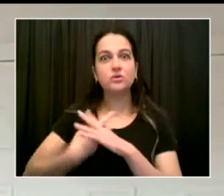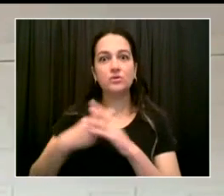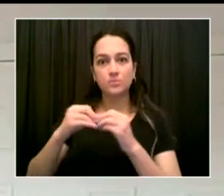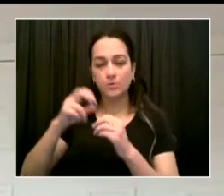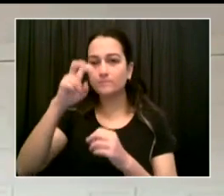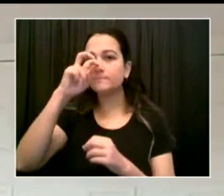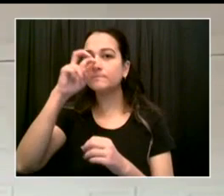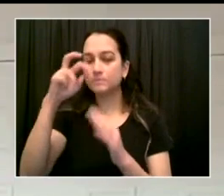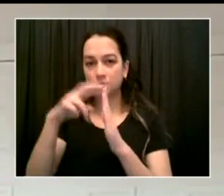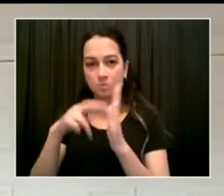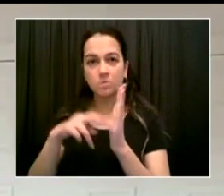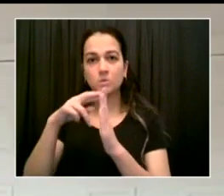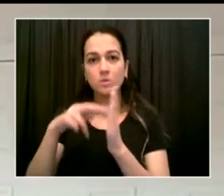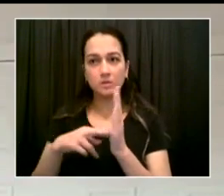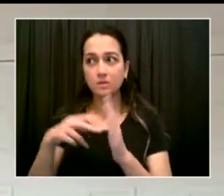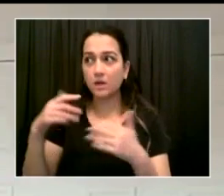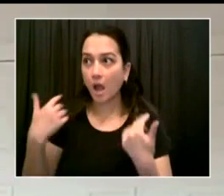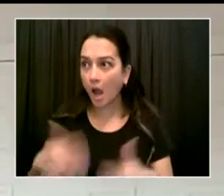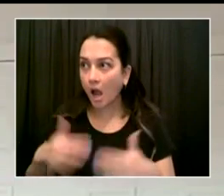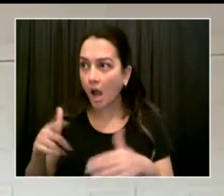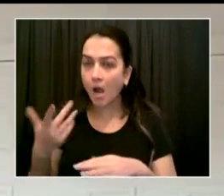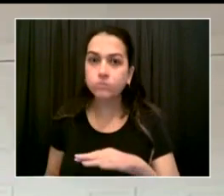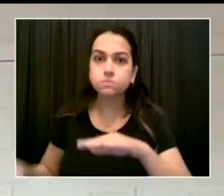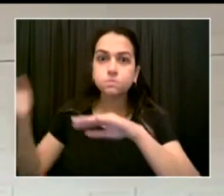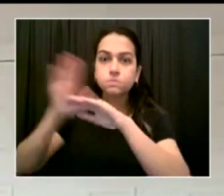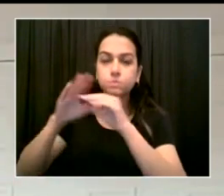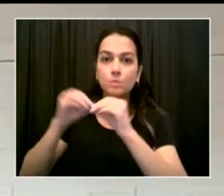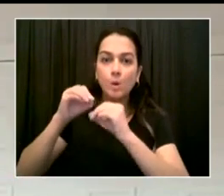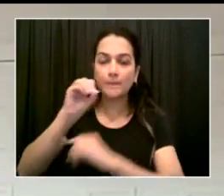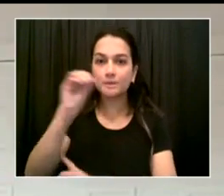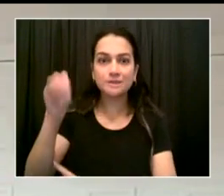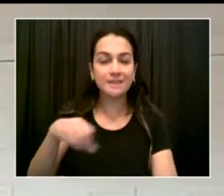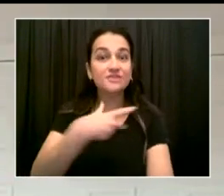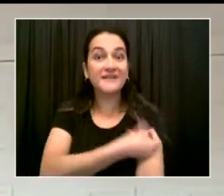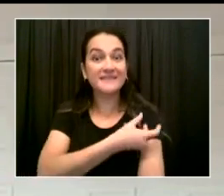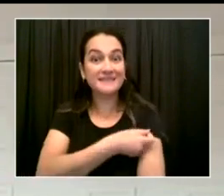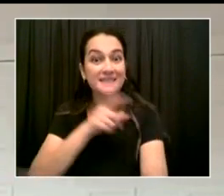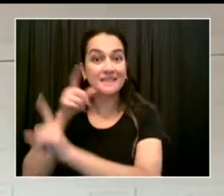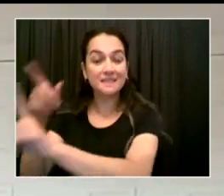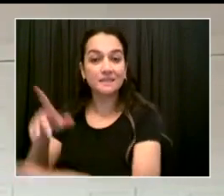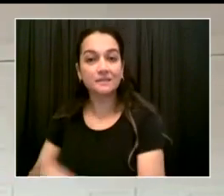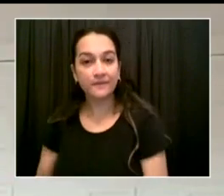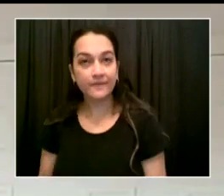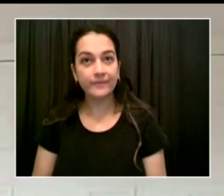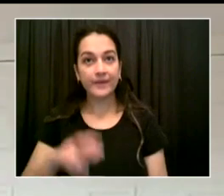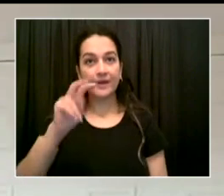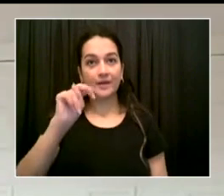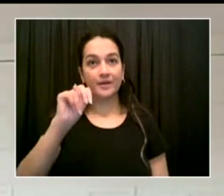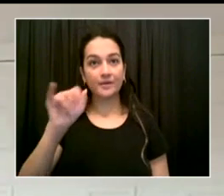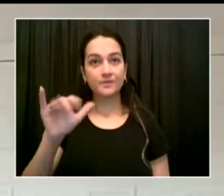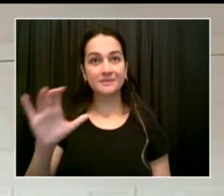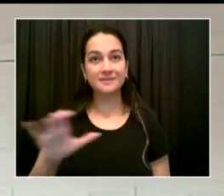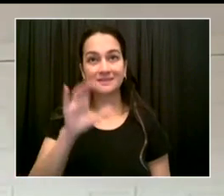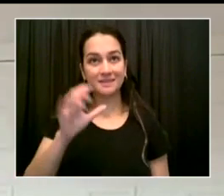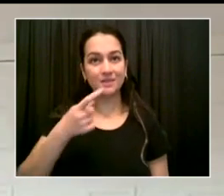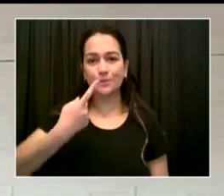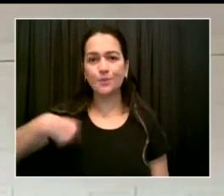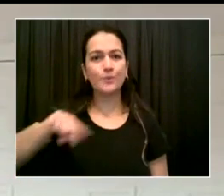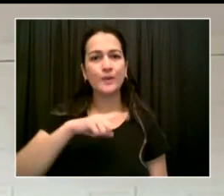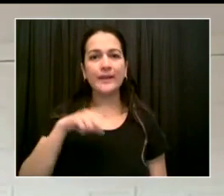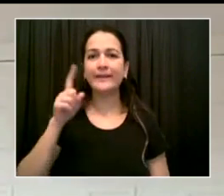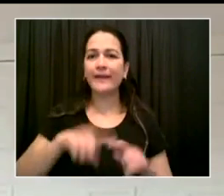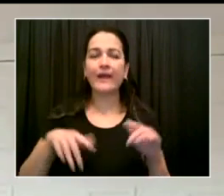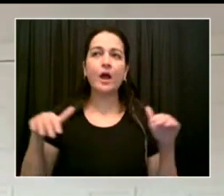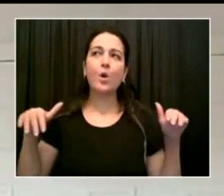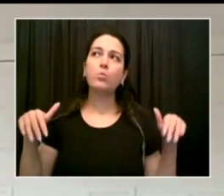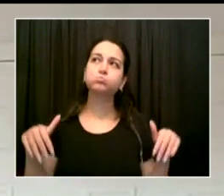I understand that we have to be vigilant. And my role as a local council member on the ground in our communities is to engage individuals